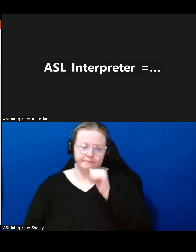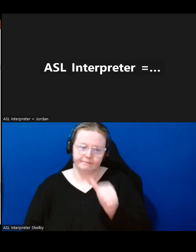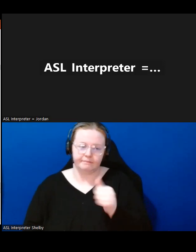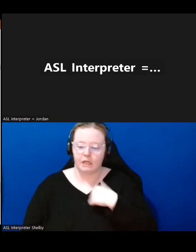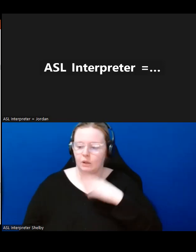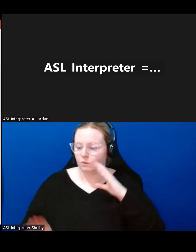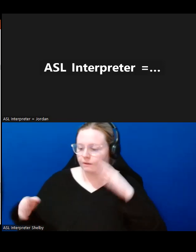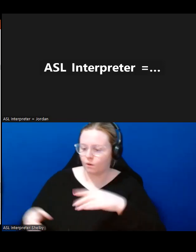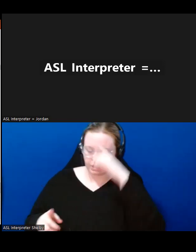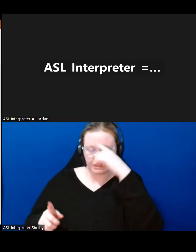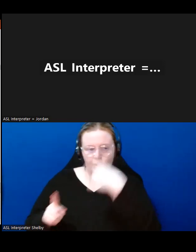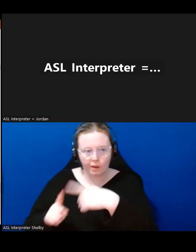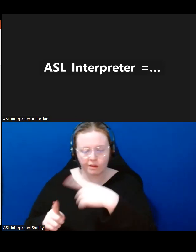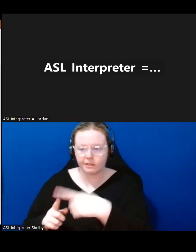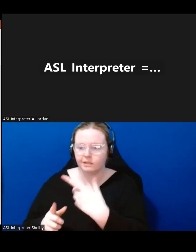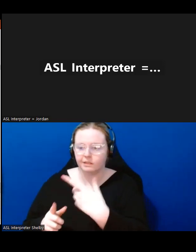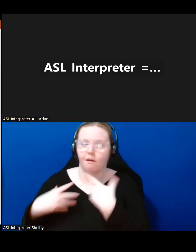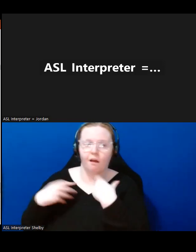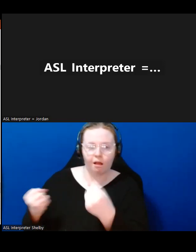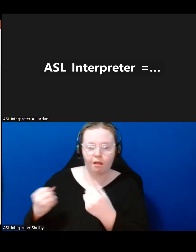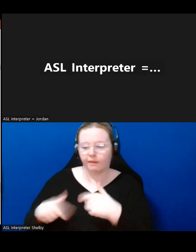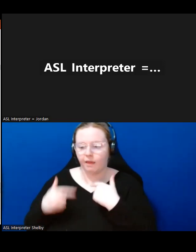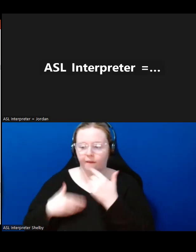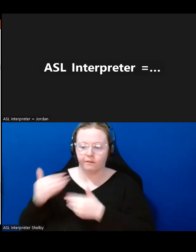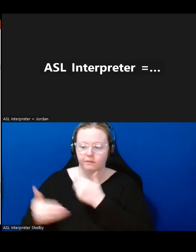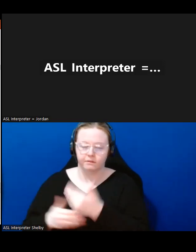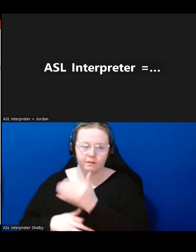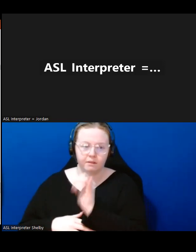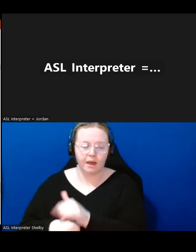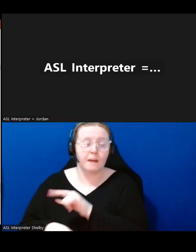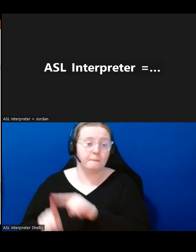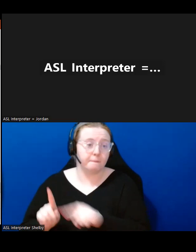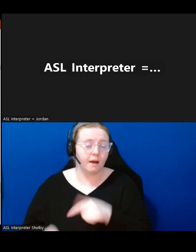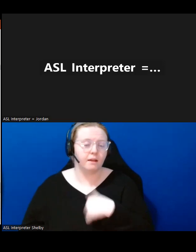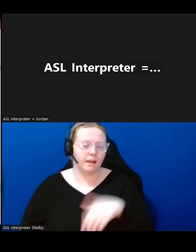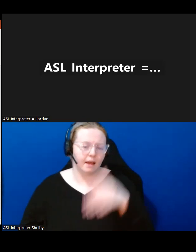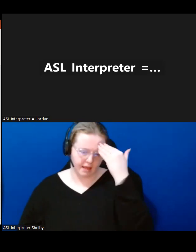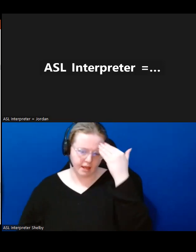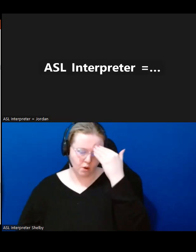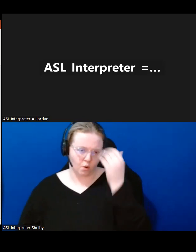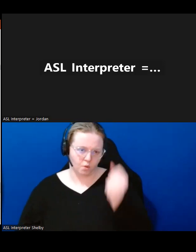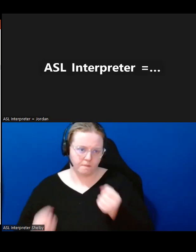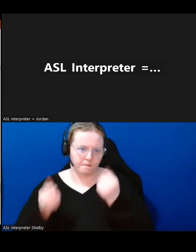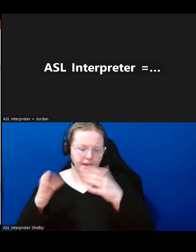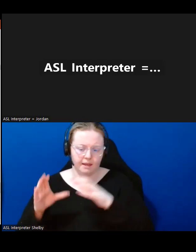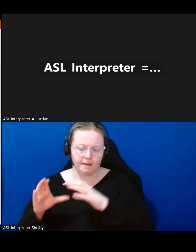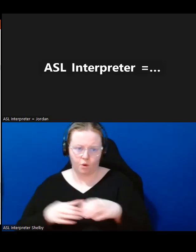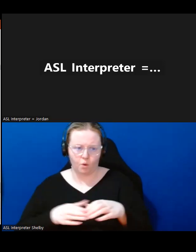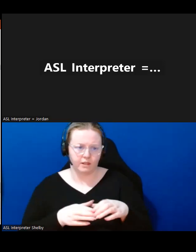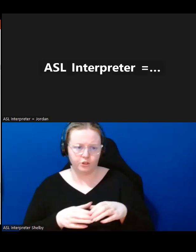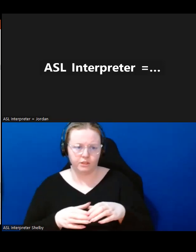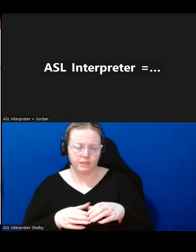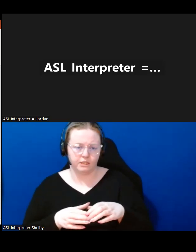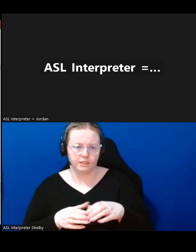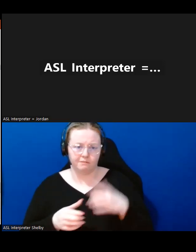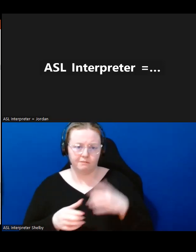priority areas that we had talked about. But I know that several of the coalitions, we've